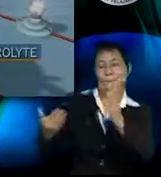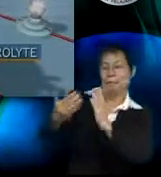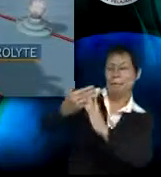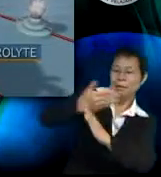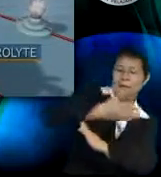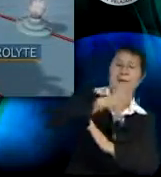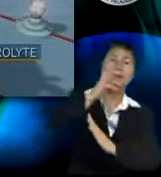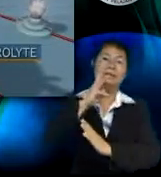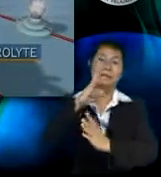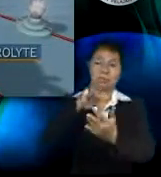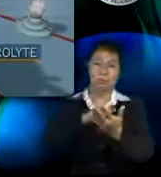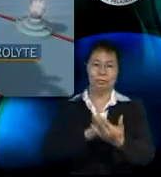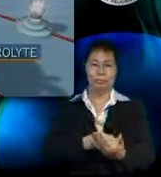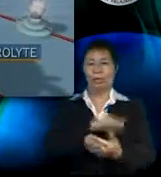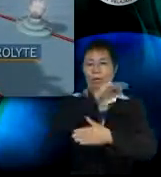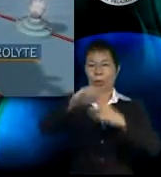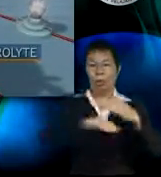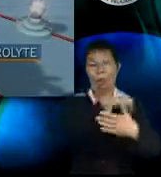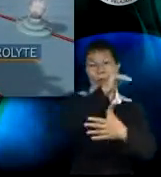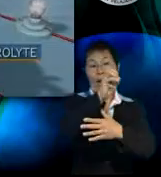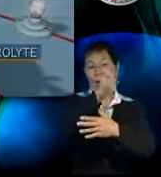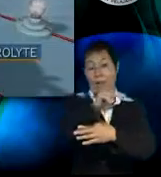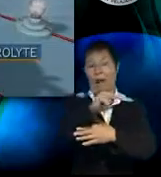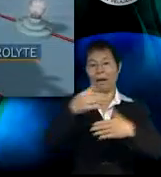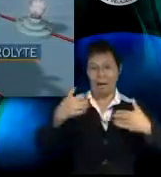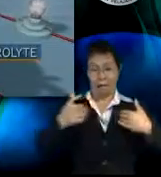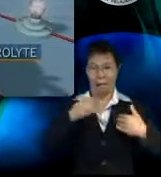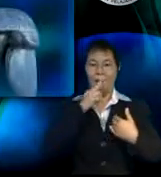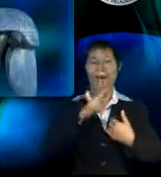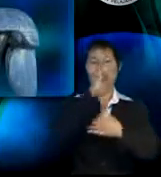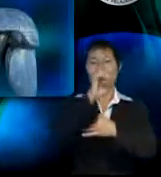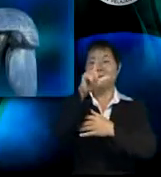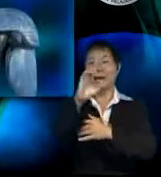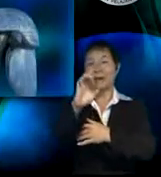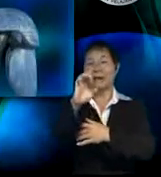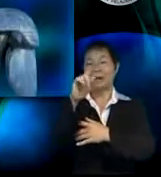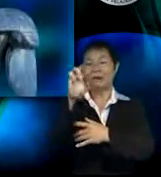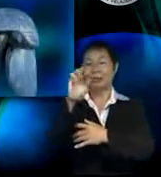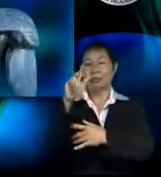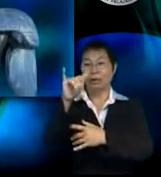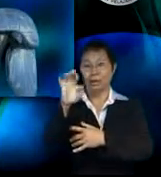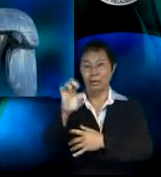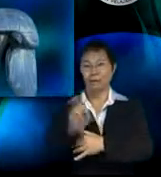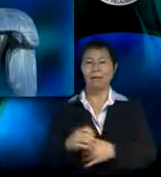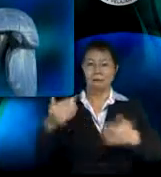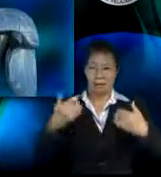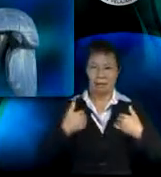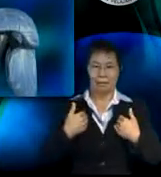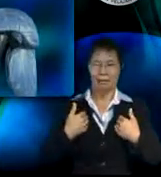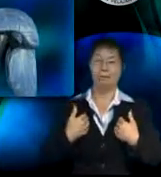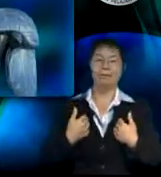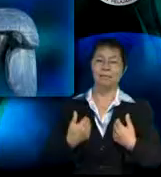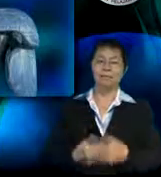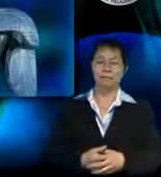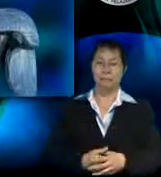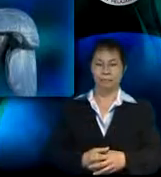through it. All ionic compounds are electrolytes. Electrolyte can conduct electricity because their